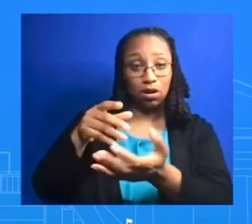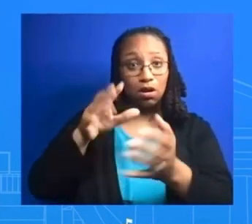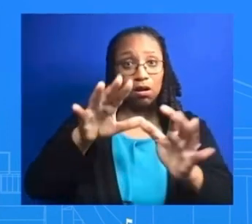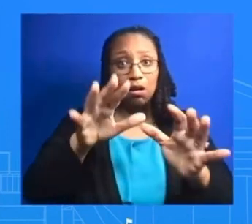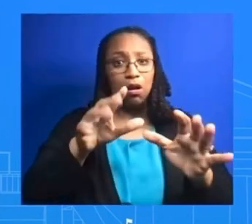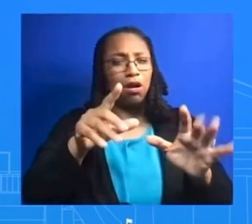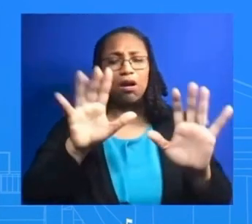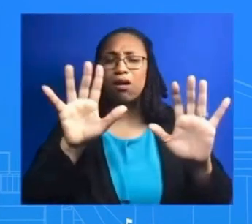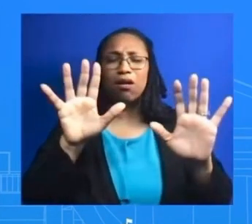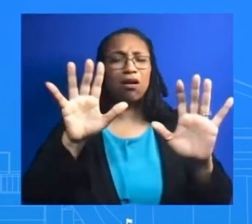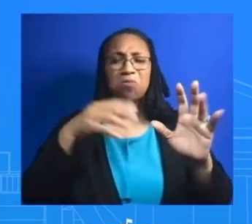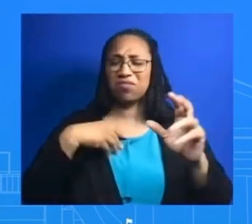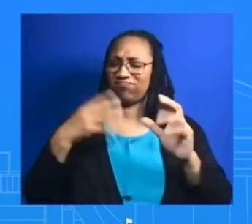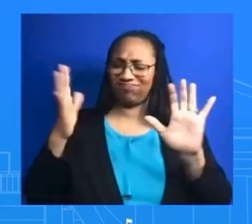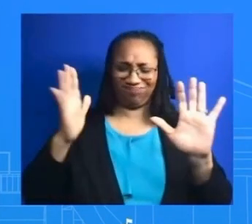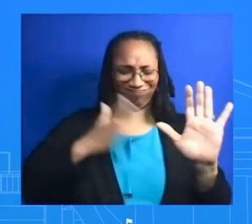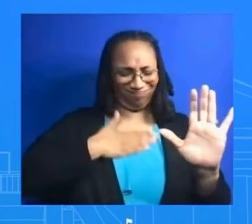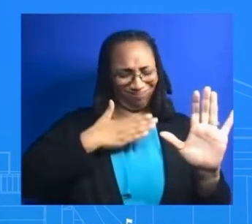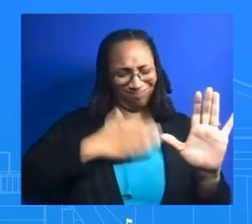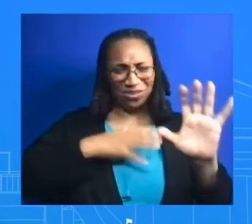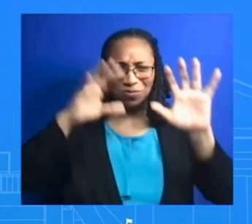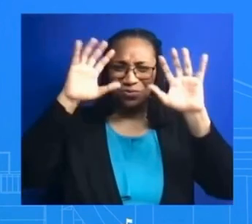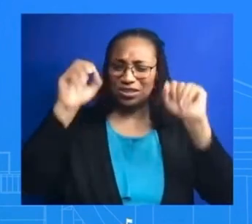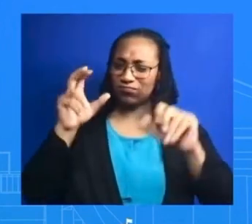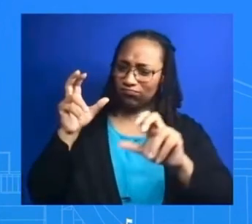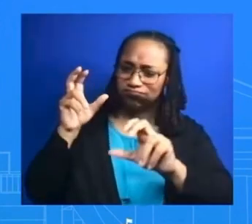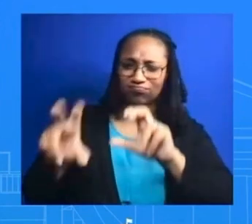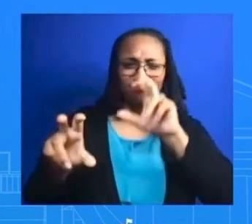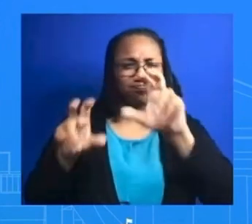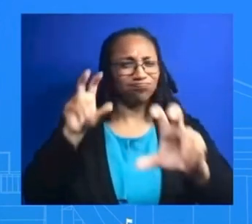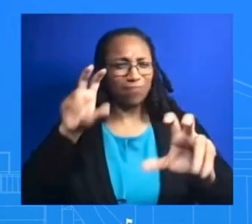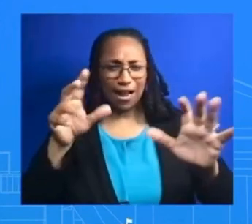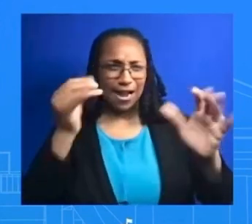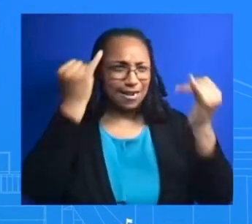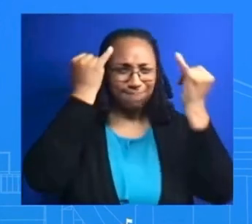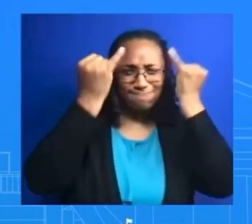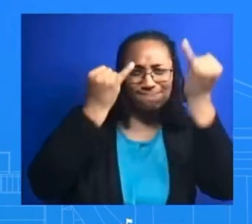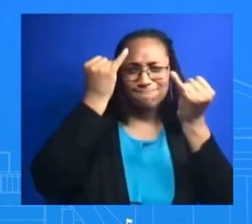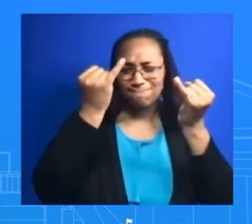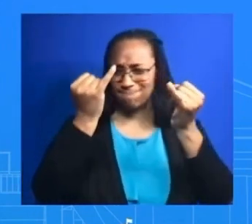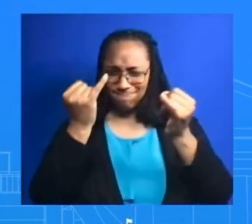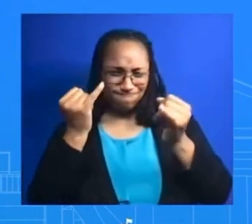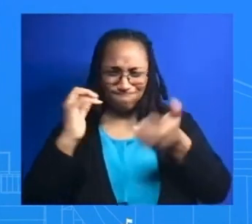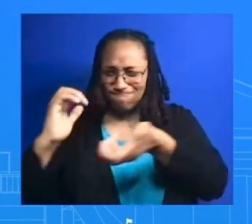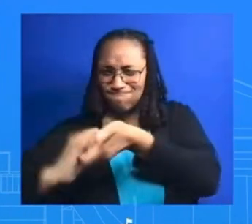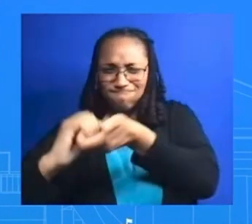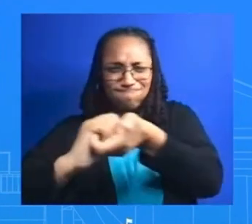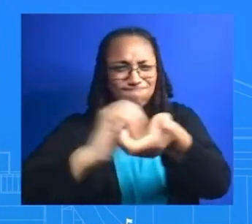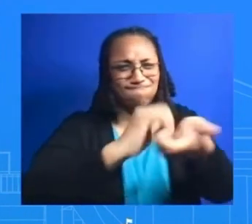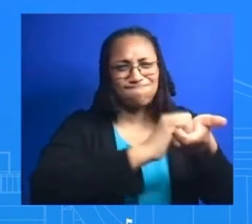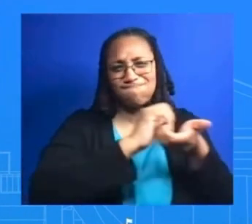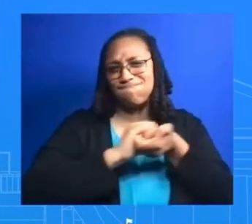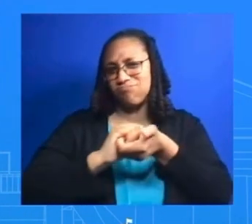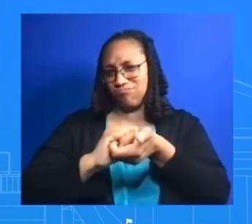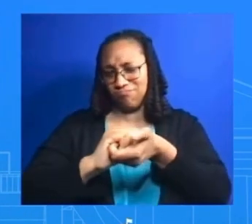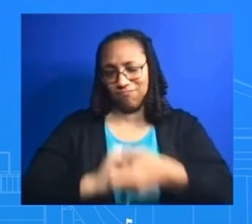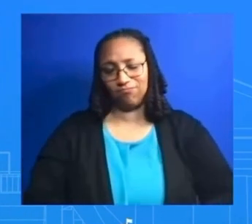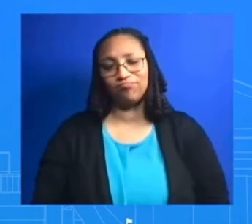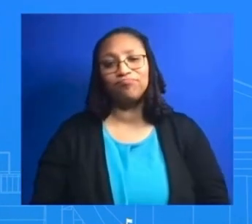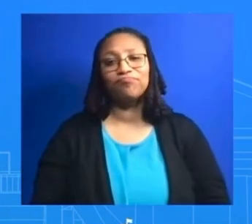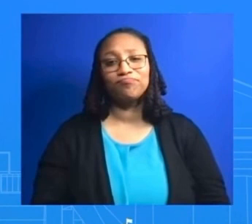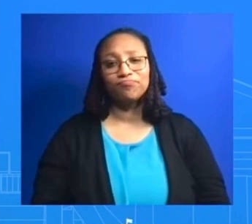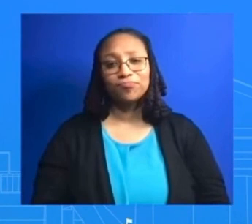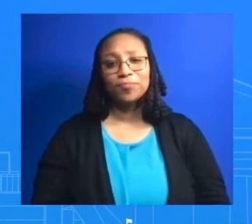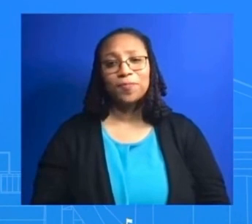regard. Thanks, Bernie. The White House touted the student debt relief program as a tool to close the